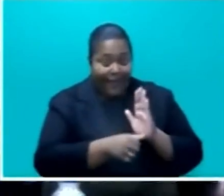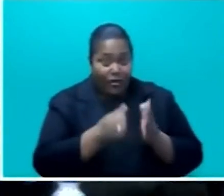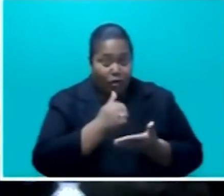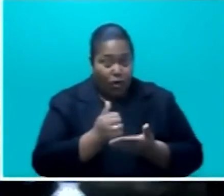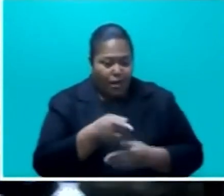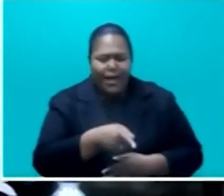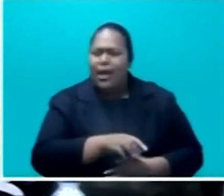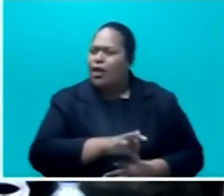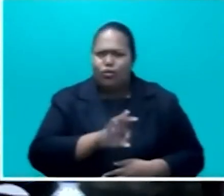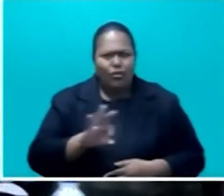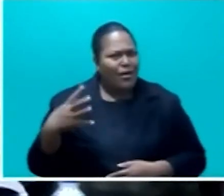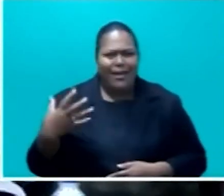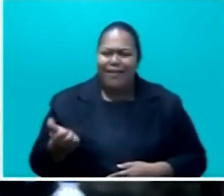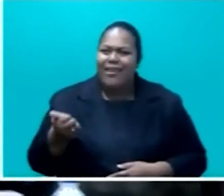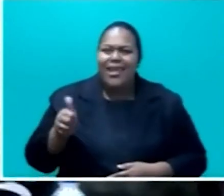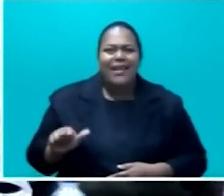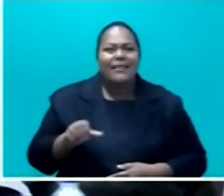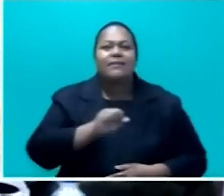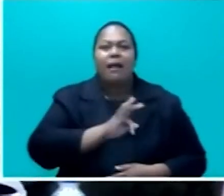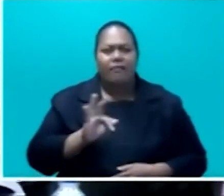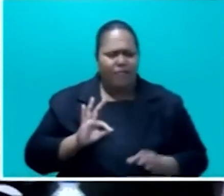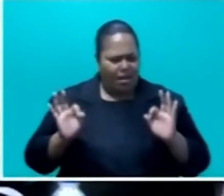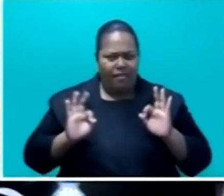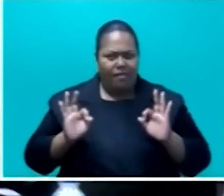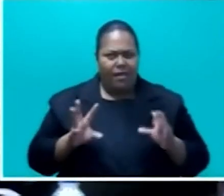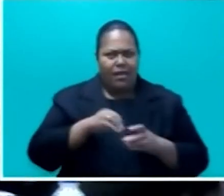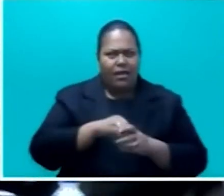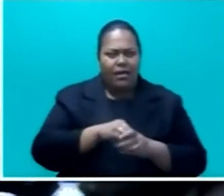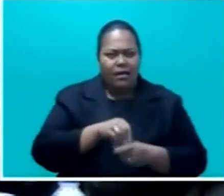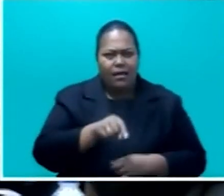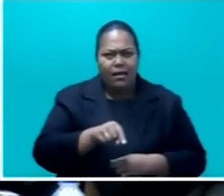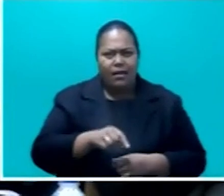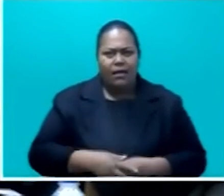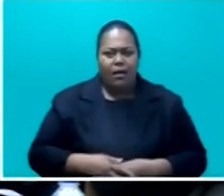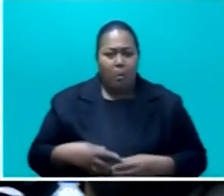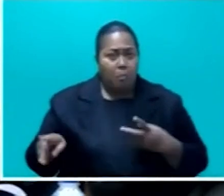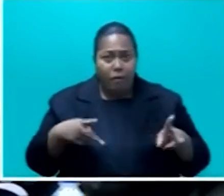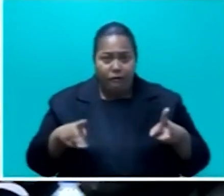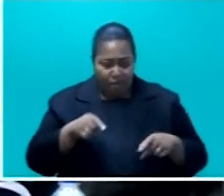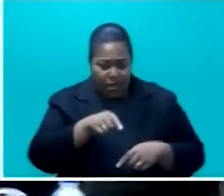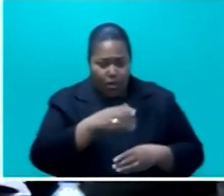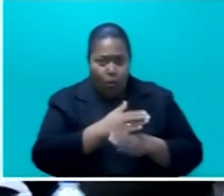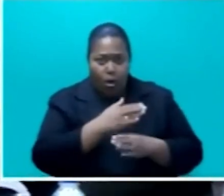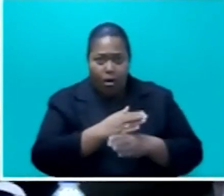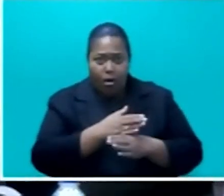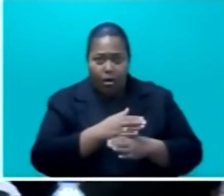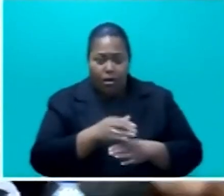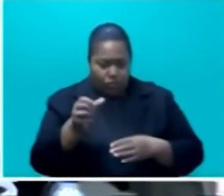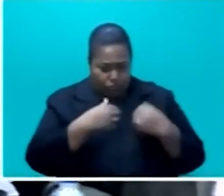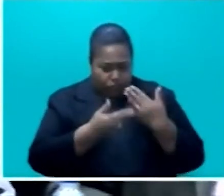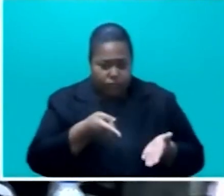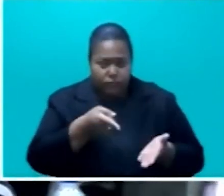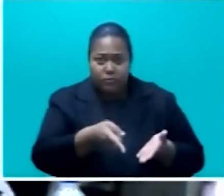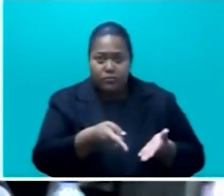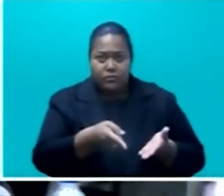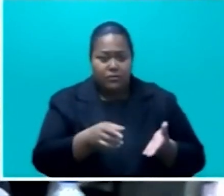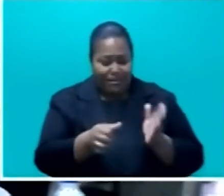not have any staffing, neither it is performing the totality of its functions as mandated by the